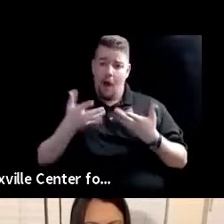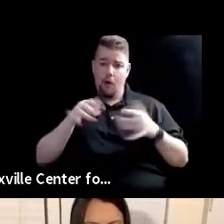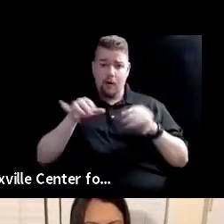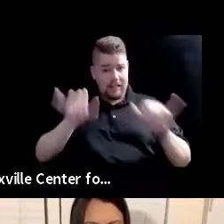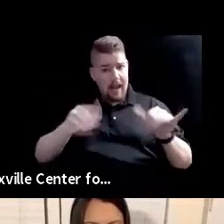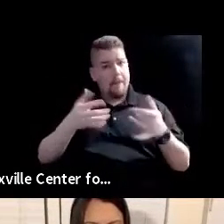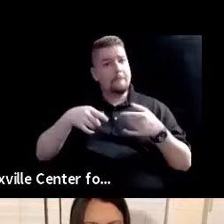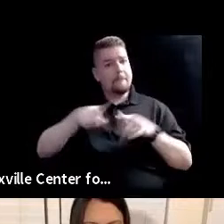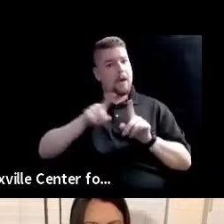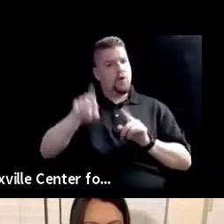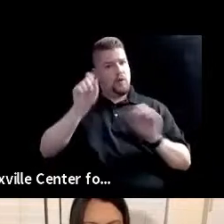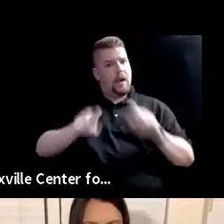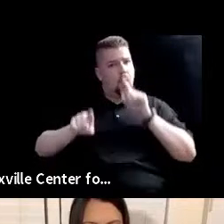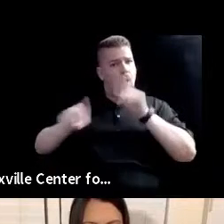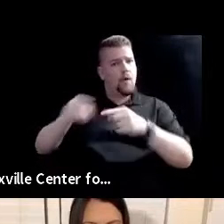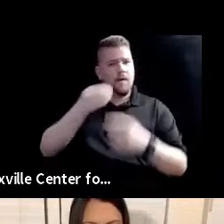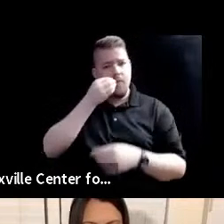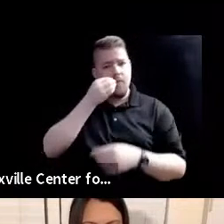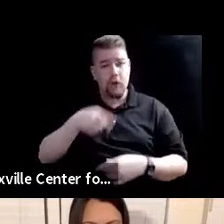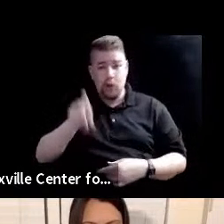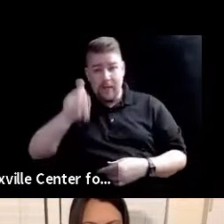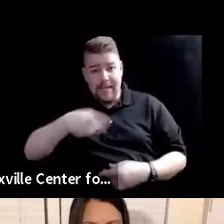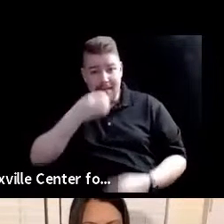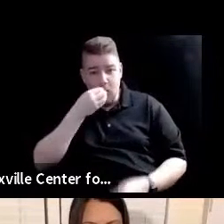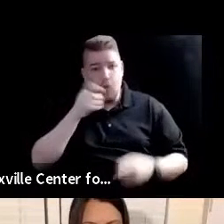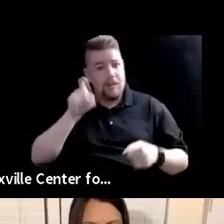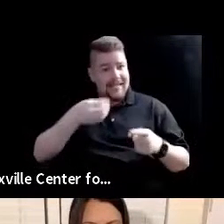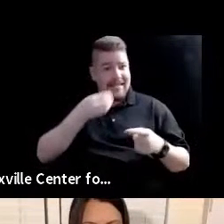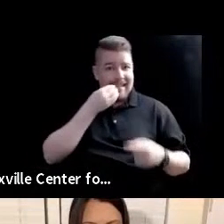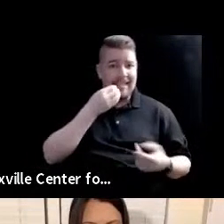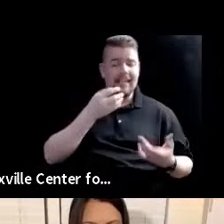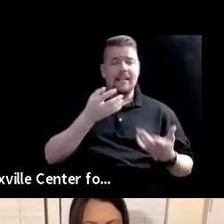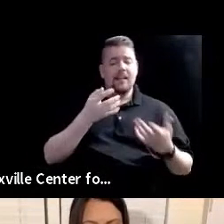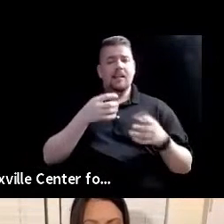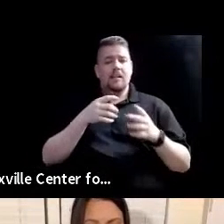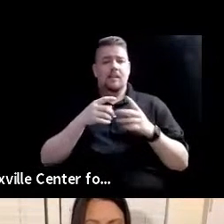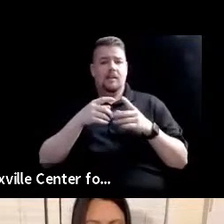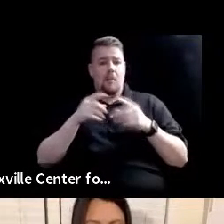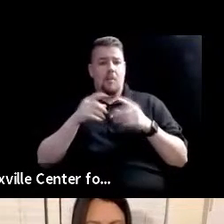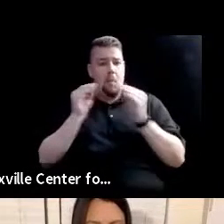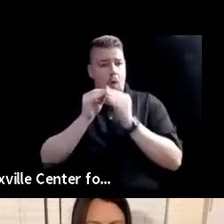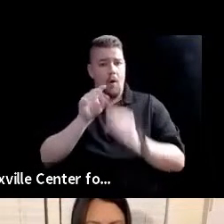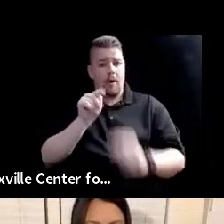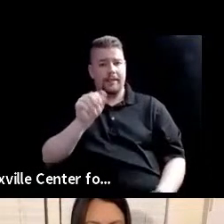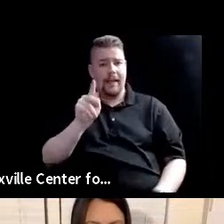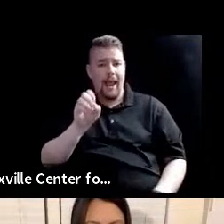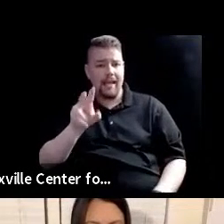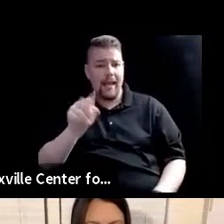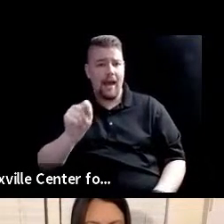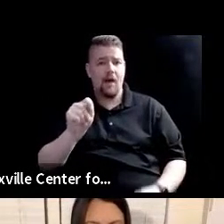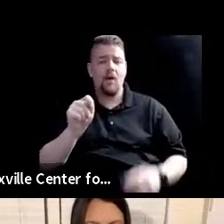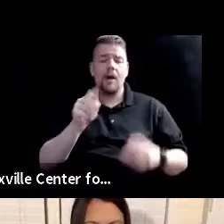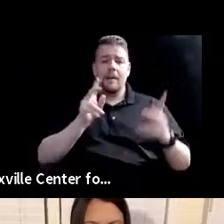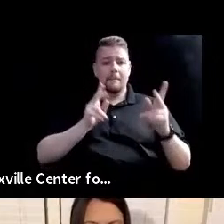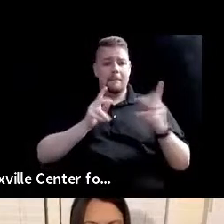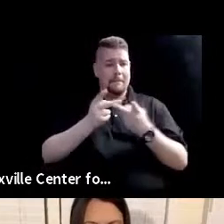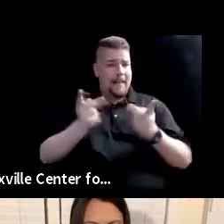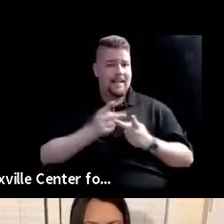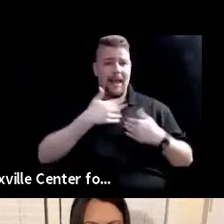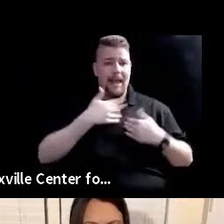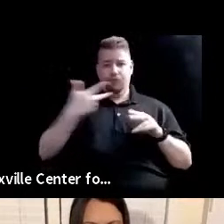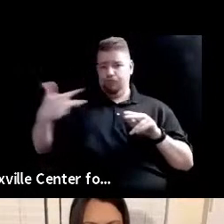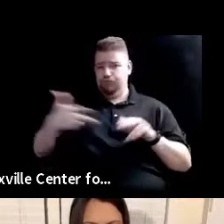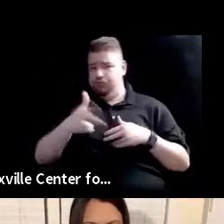food. You need food, you got to eat. And if we can do more takeout, the places do have places to pull right up. They've